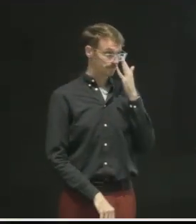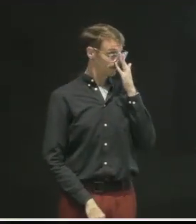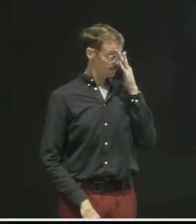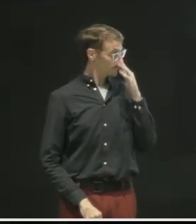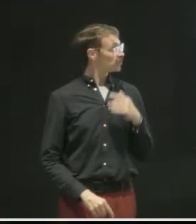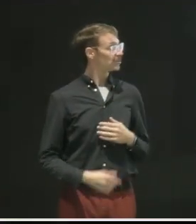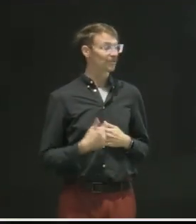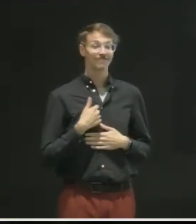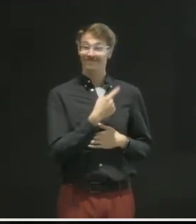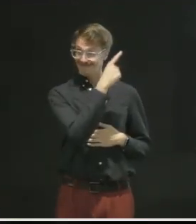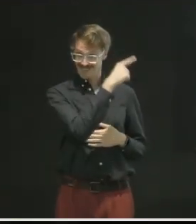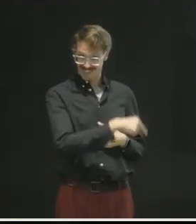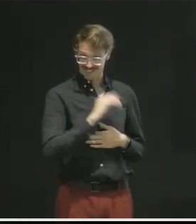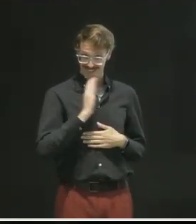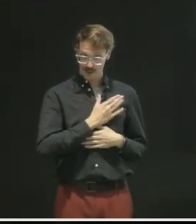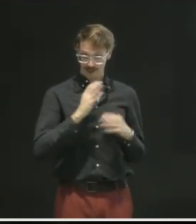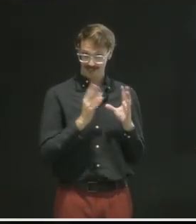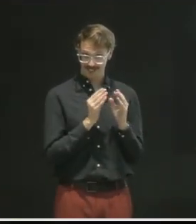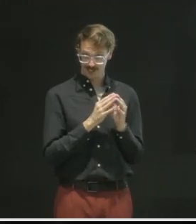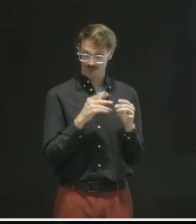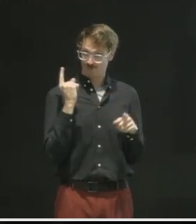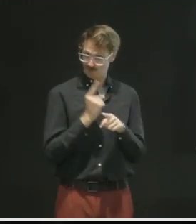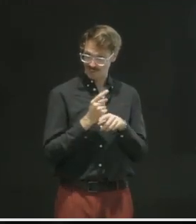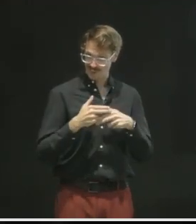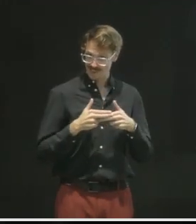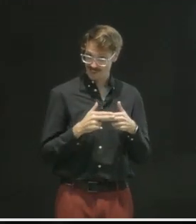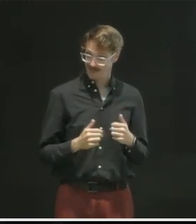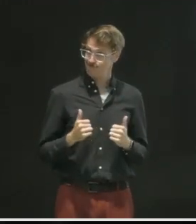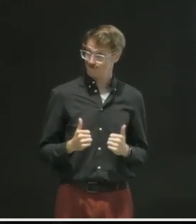So here we are. This is our session.